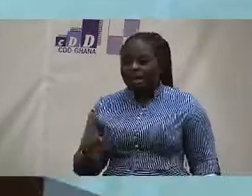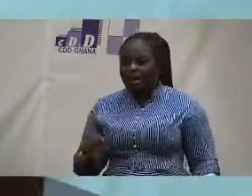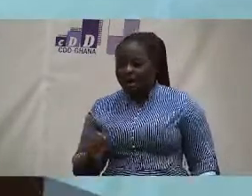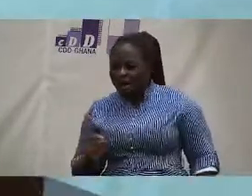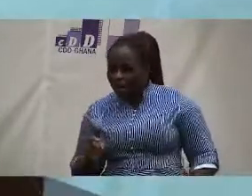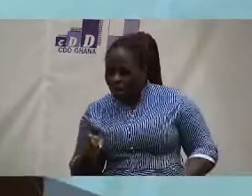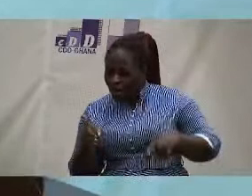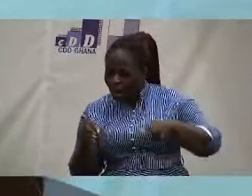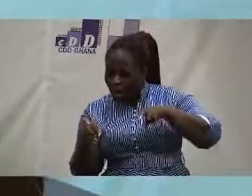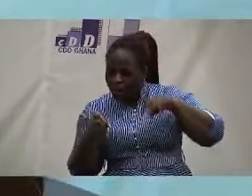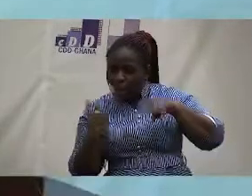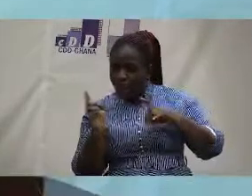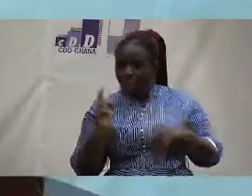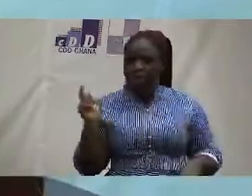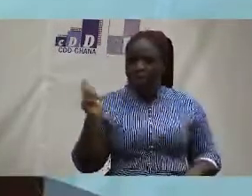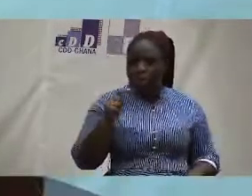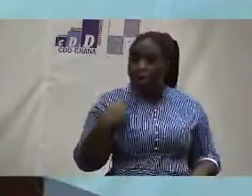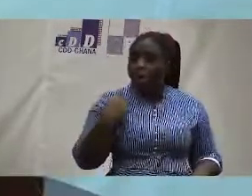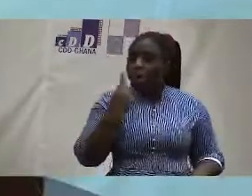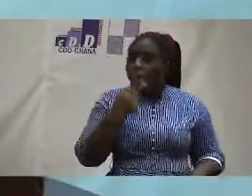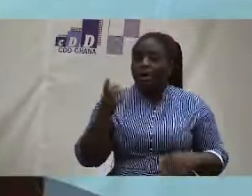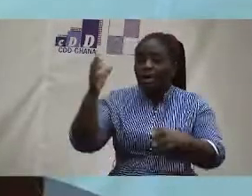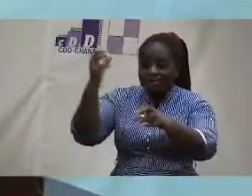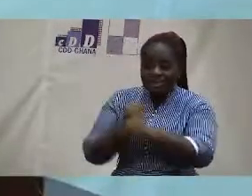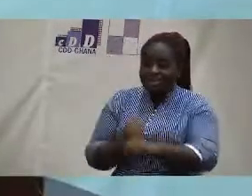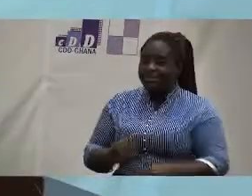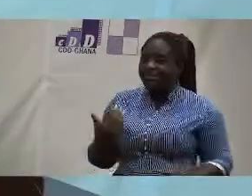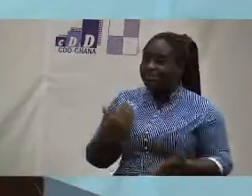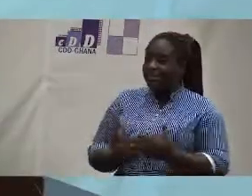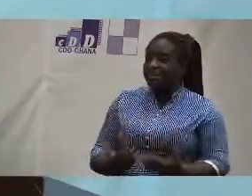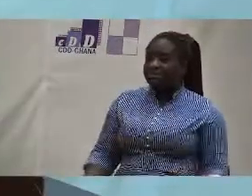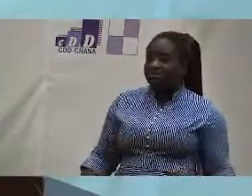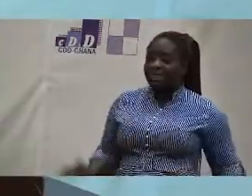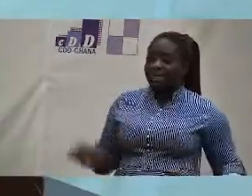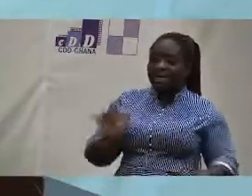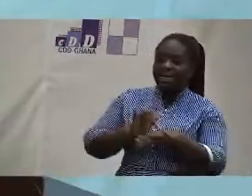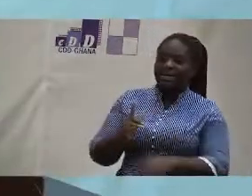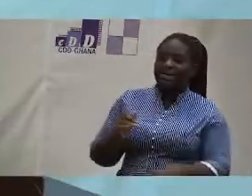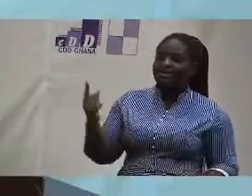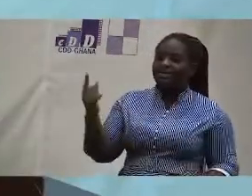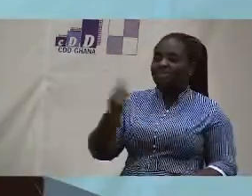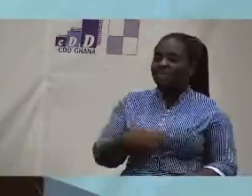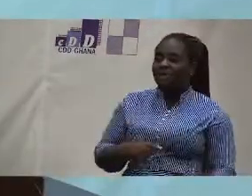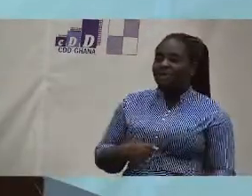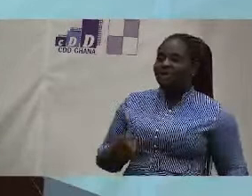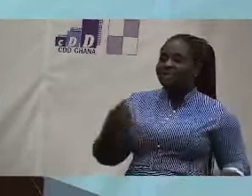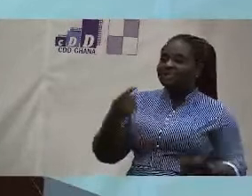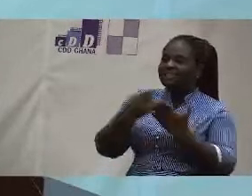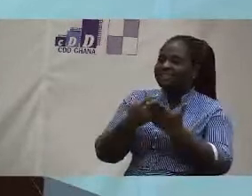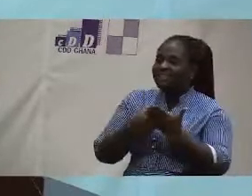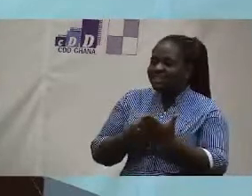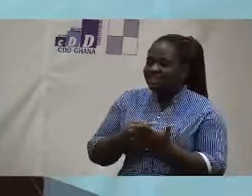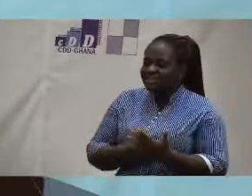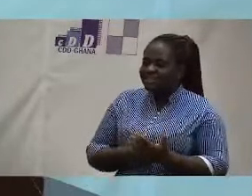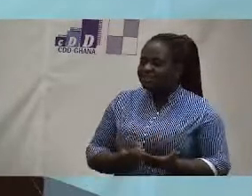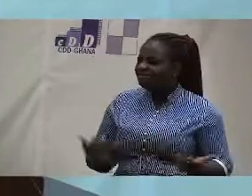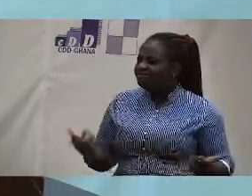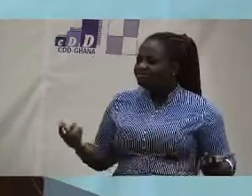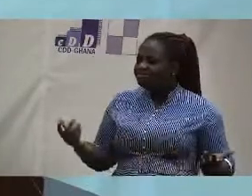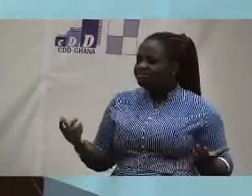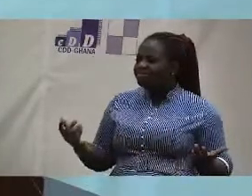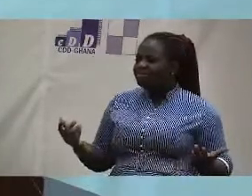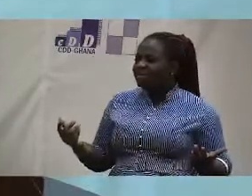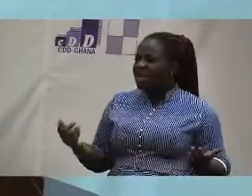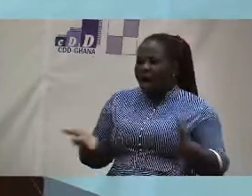to or who we can receive money. Earlier today, I was discussing how in Mali, it